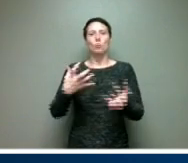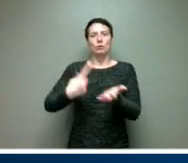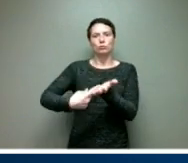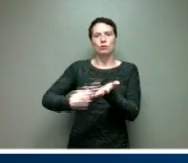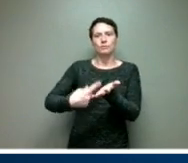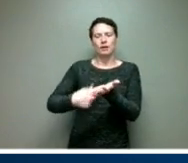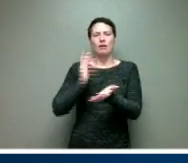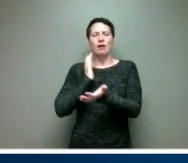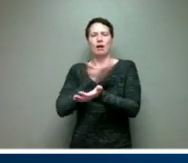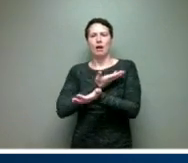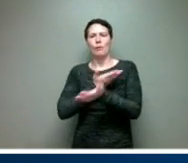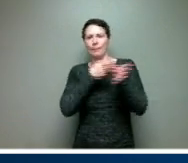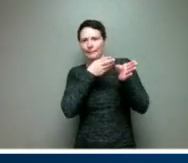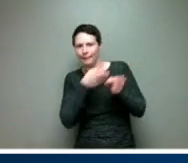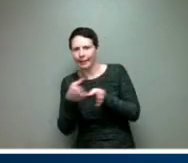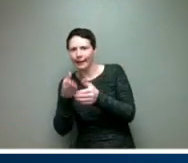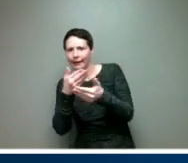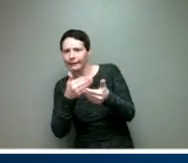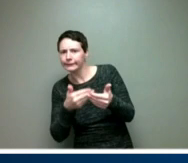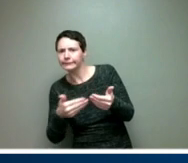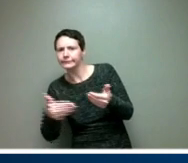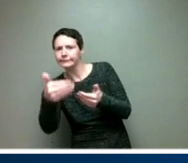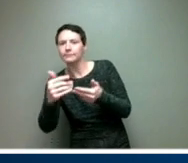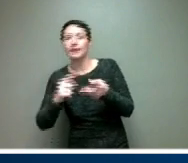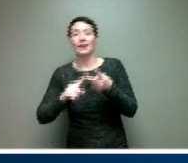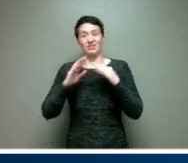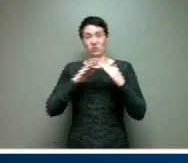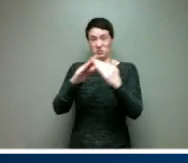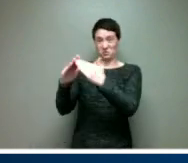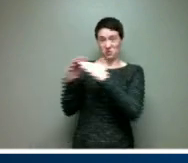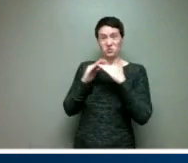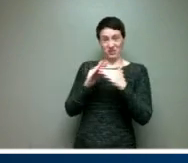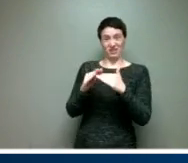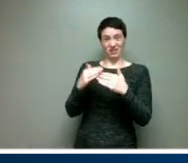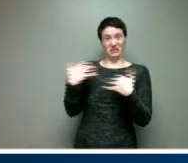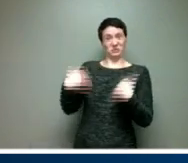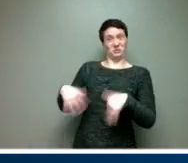has joined in to help our